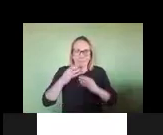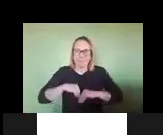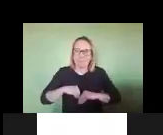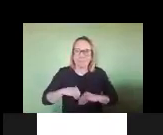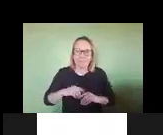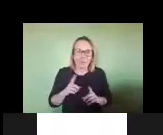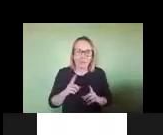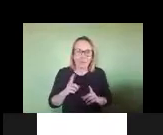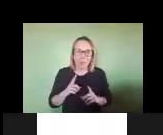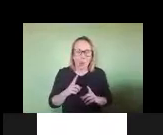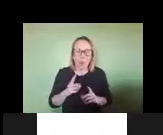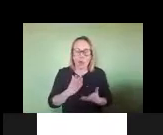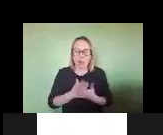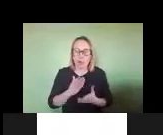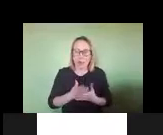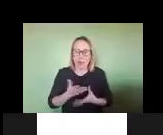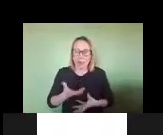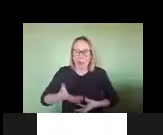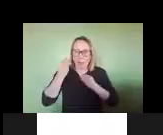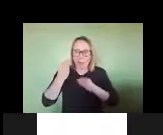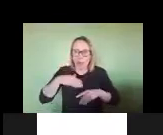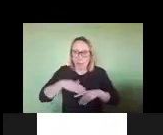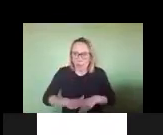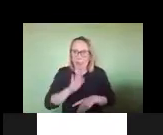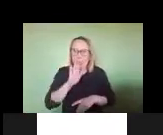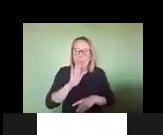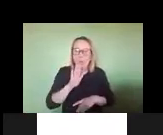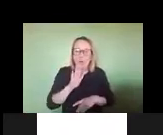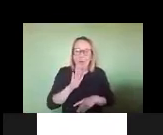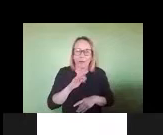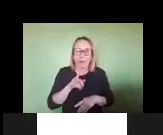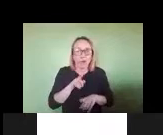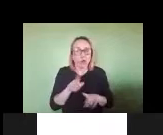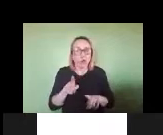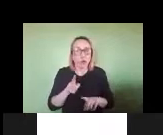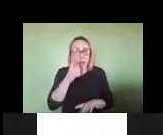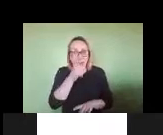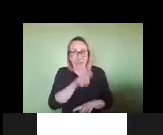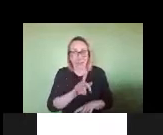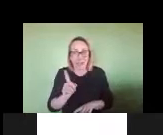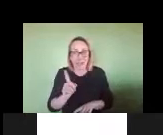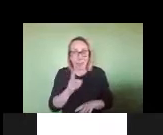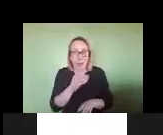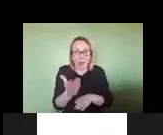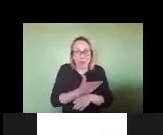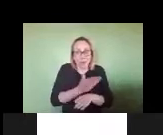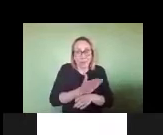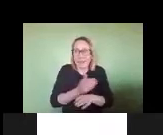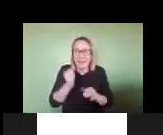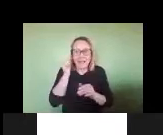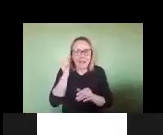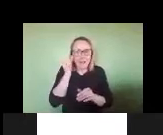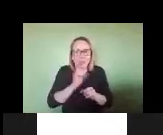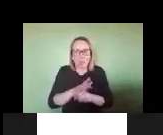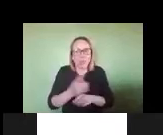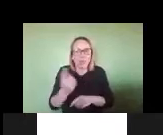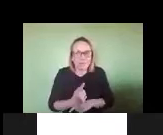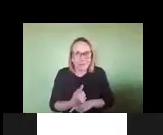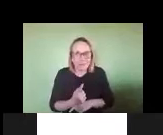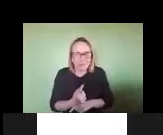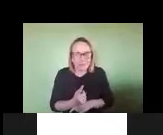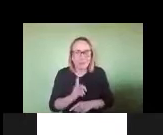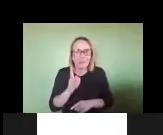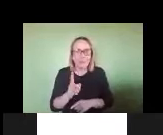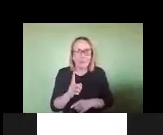It was a sharp learning curve. You were fortunate, you done preparation, not unbeknown that there was a pandemic coming, so it came in real handy that you